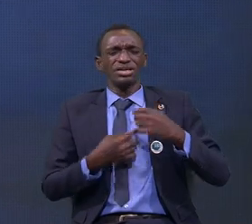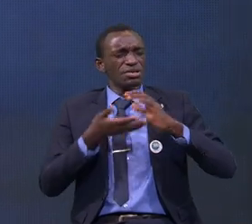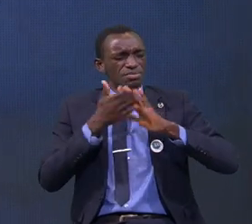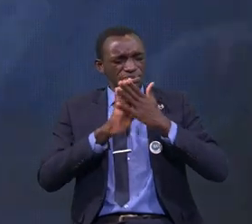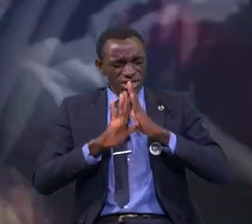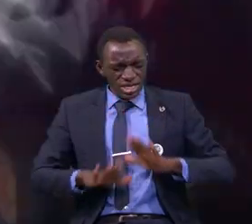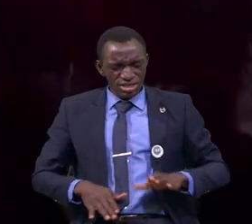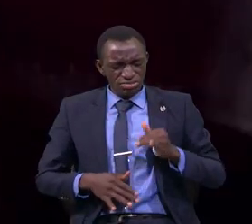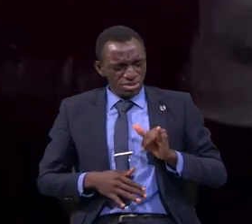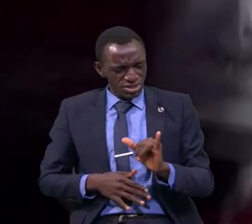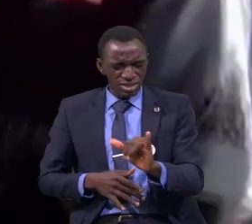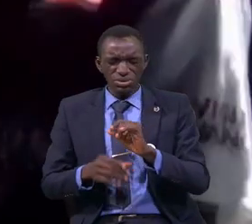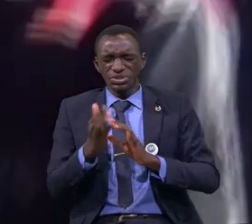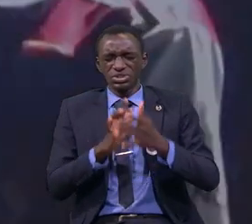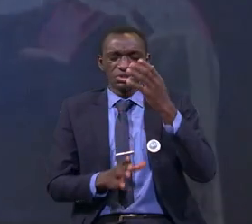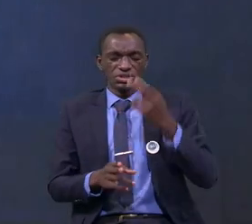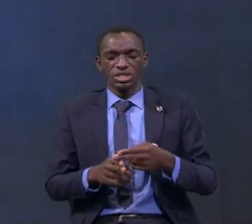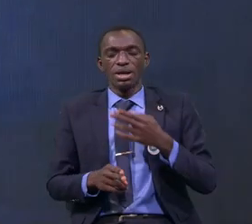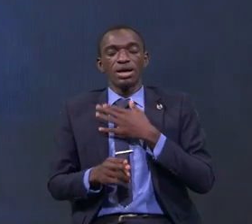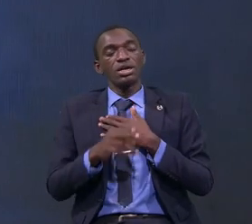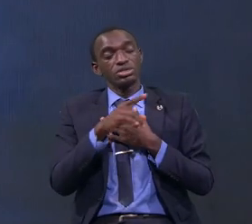And you go in this peace of forgiveness.